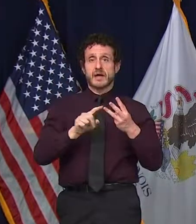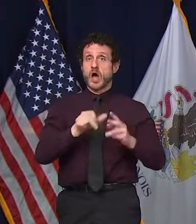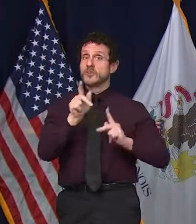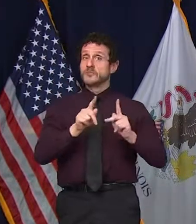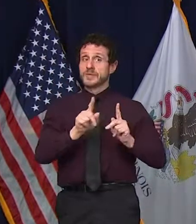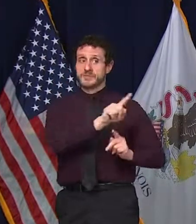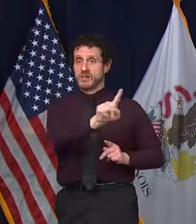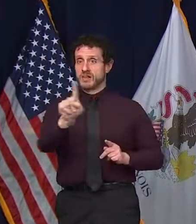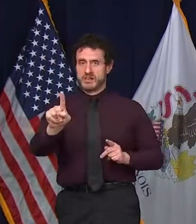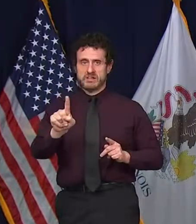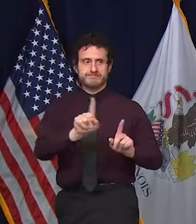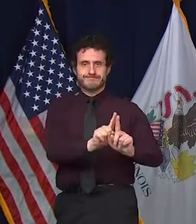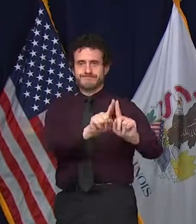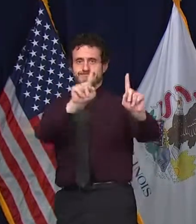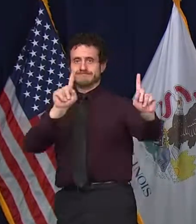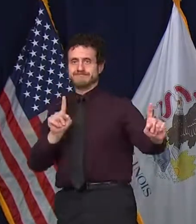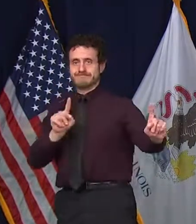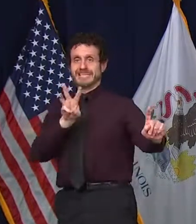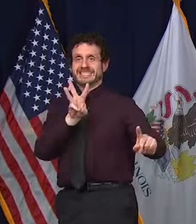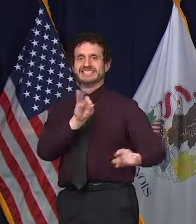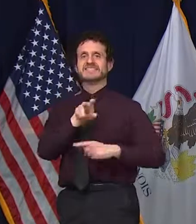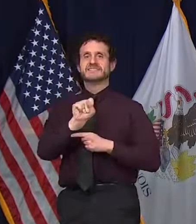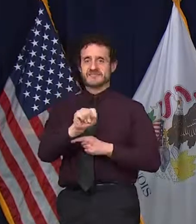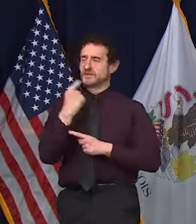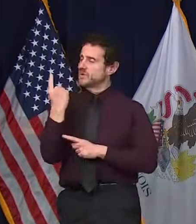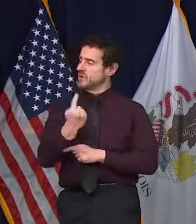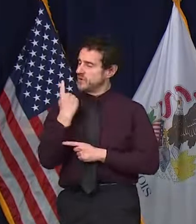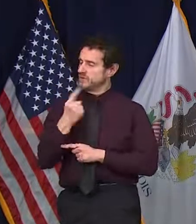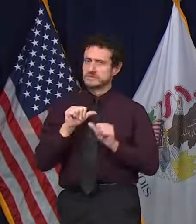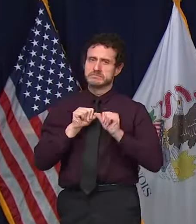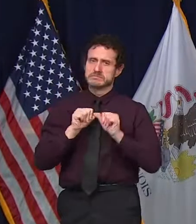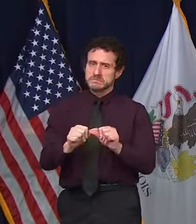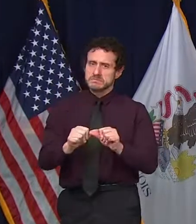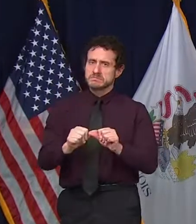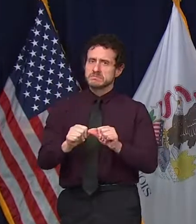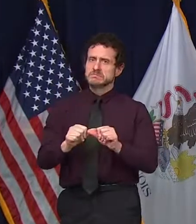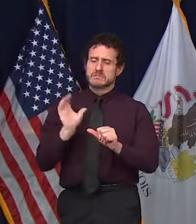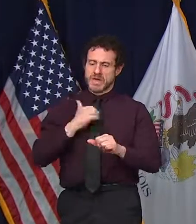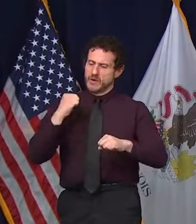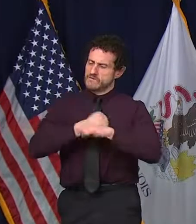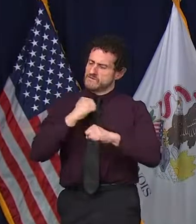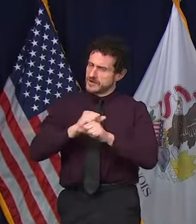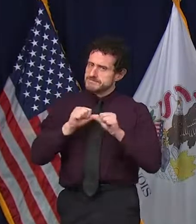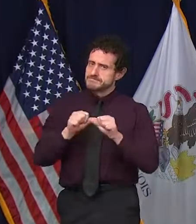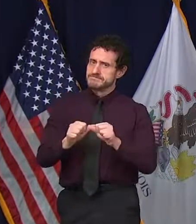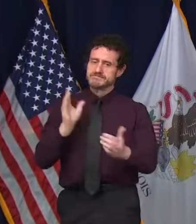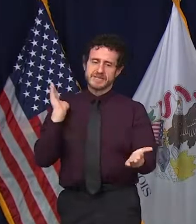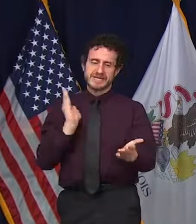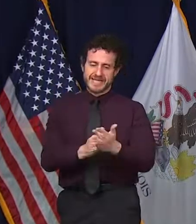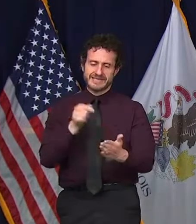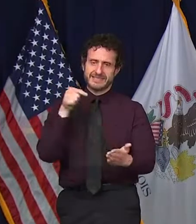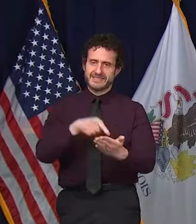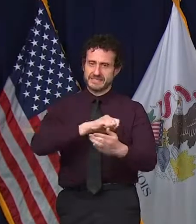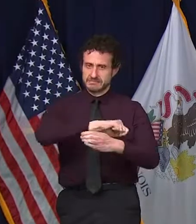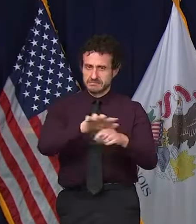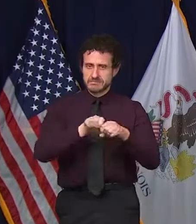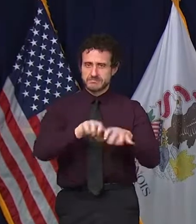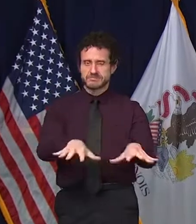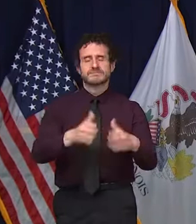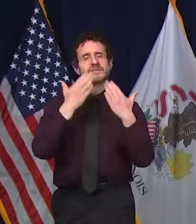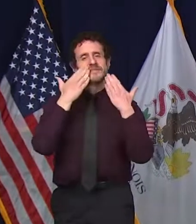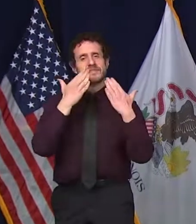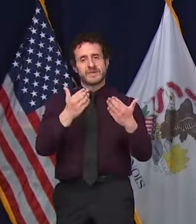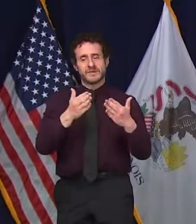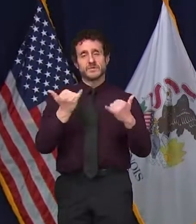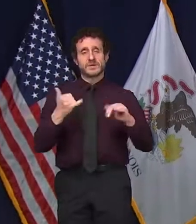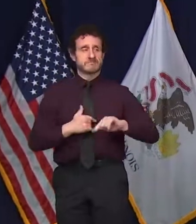distance between you and others. Let's continue to keep up our fight against this pandemic. Thank you.